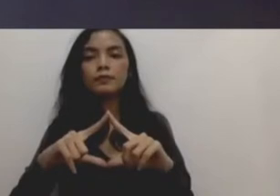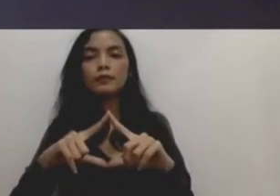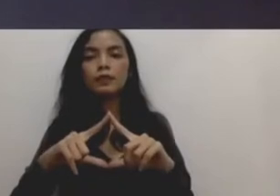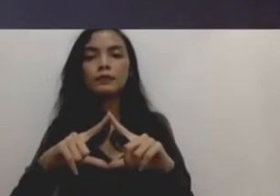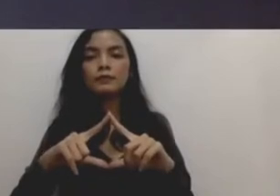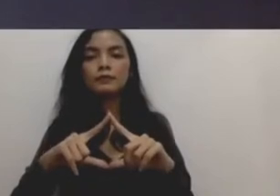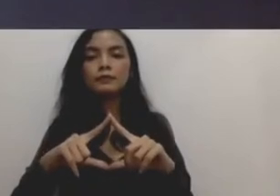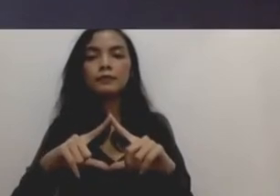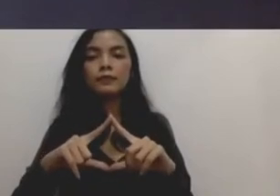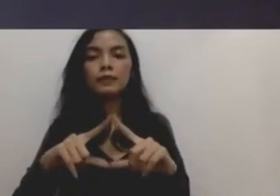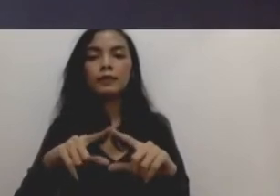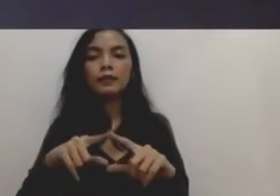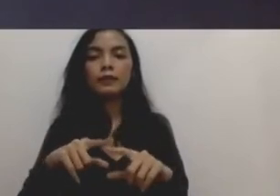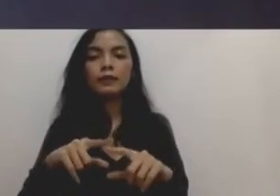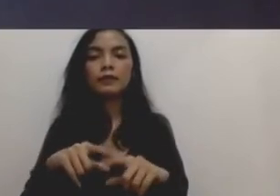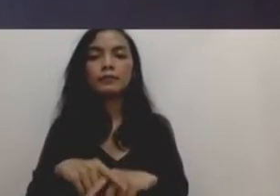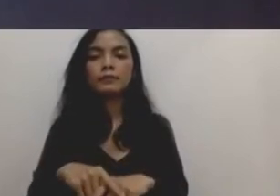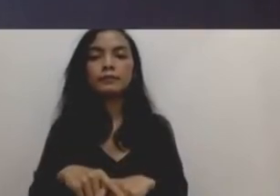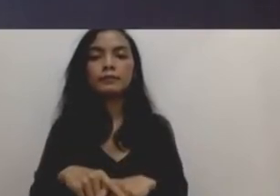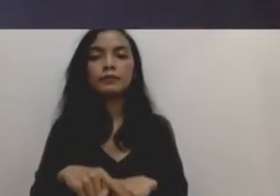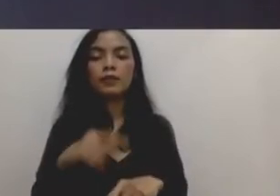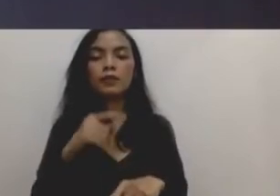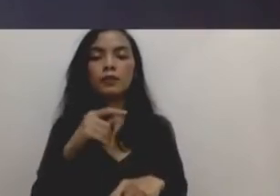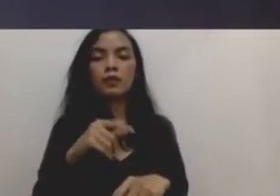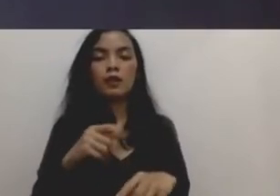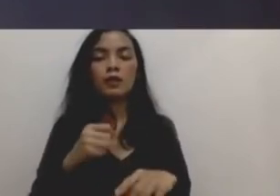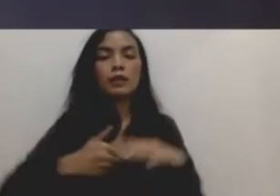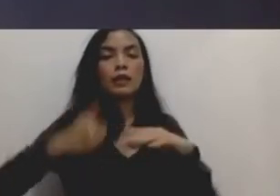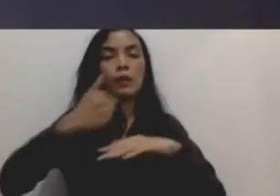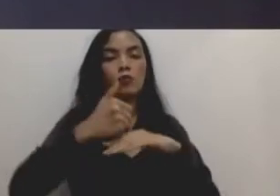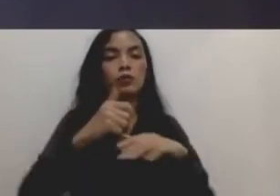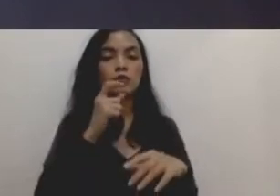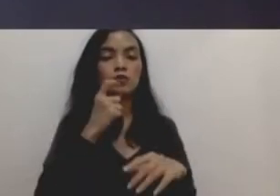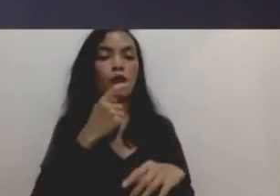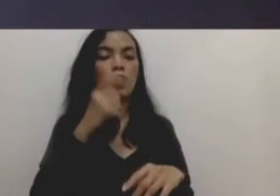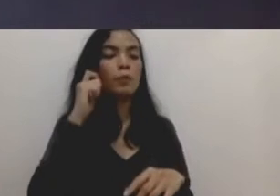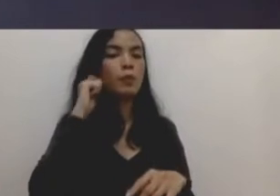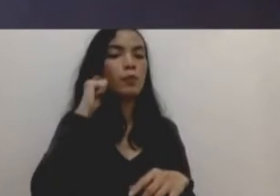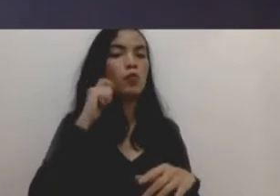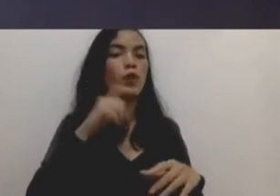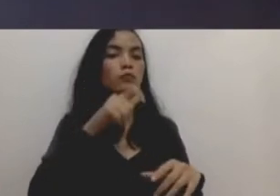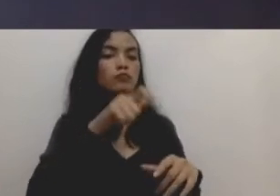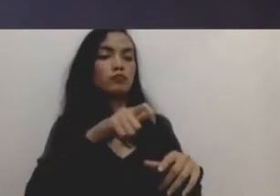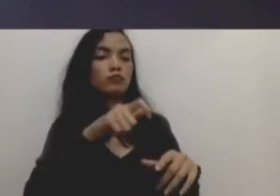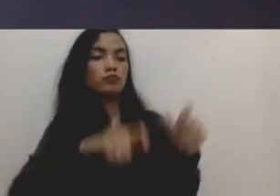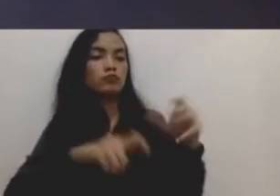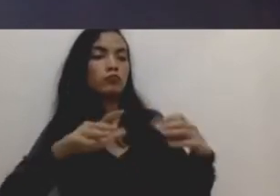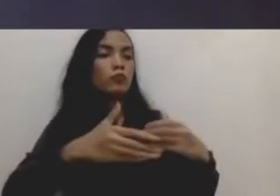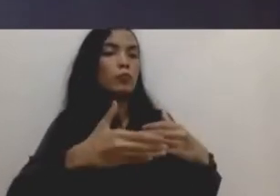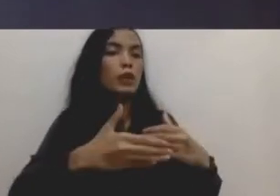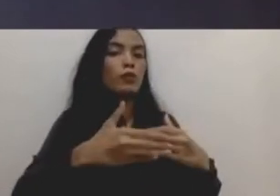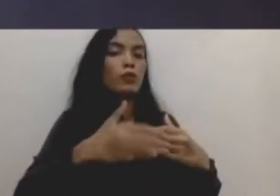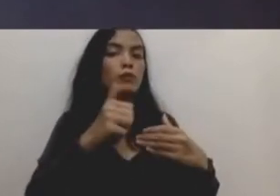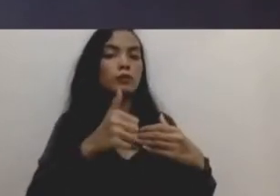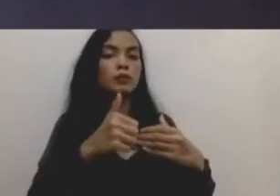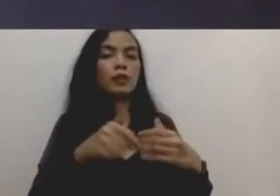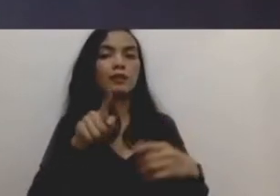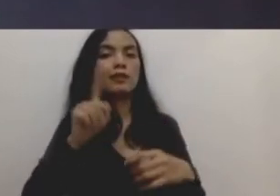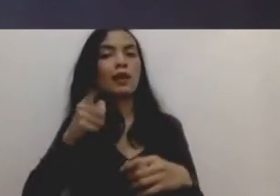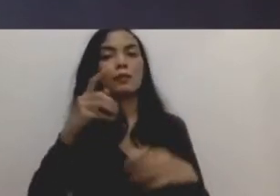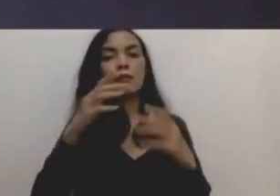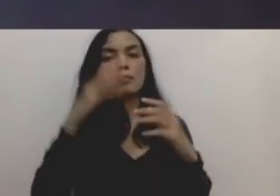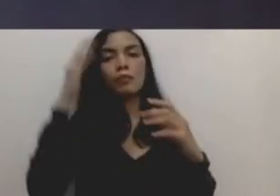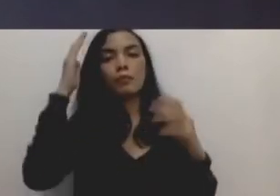Deputy Minister of Women's Rights Protections, joining us all the way from Manado, Ibu. Hello, Ibu. Apa kabar? Hello.